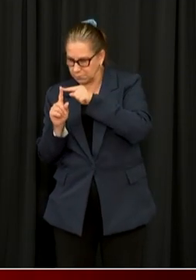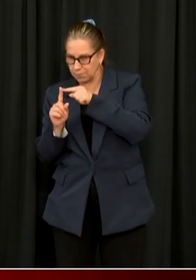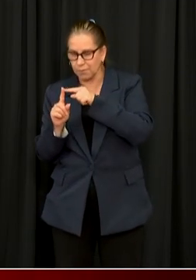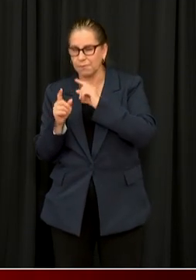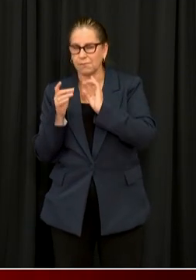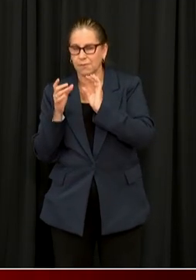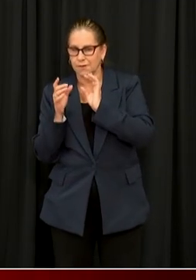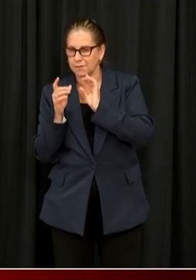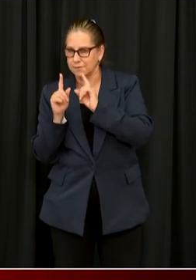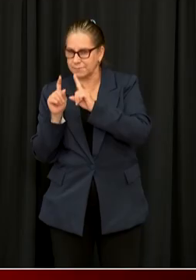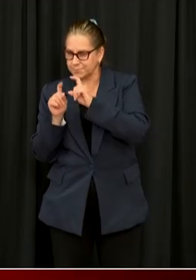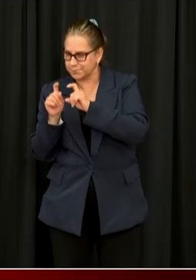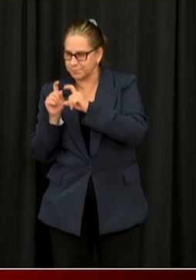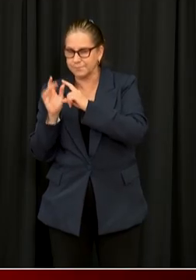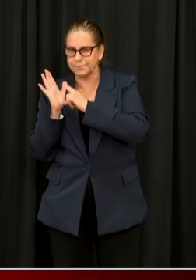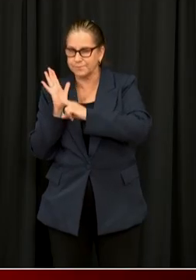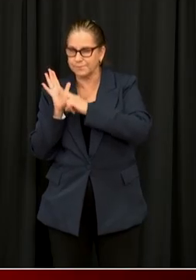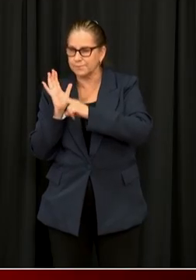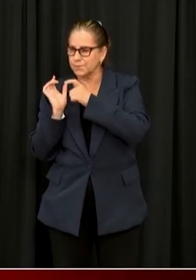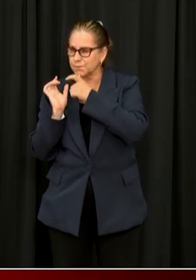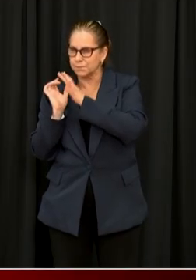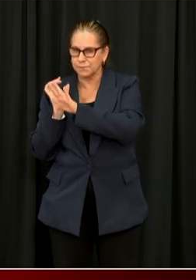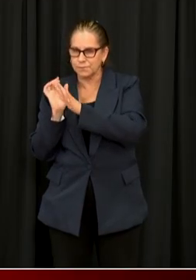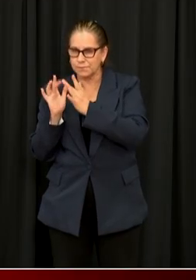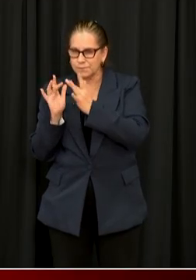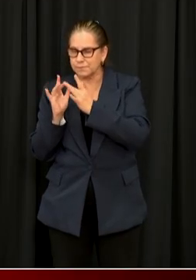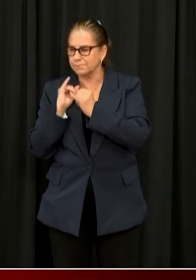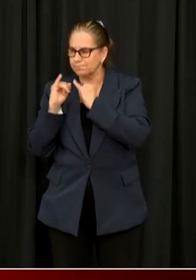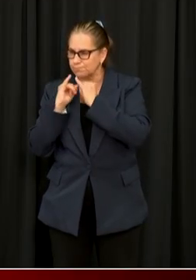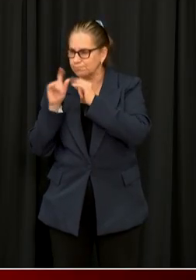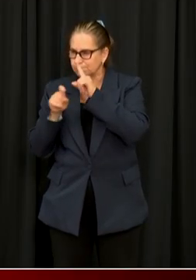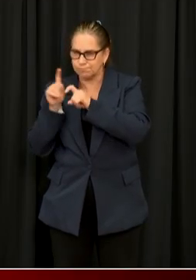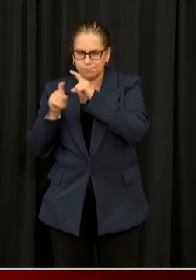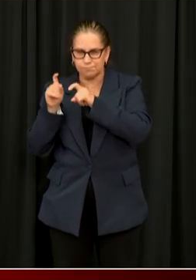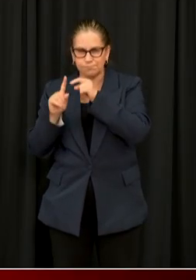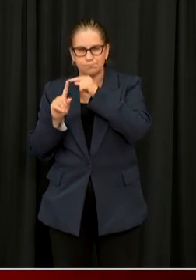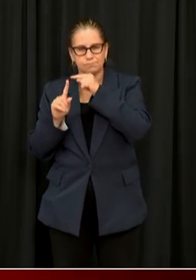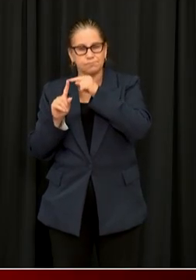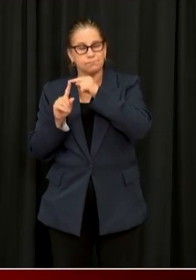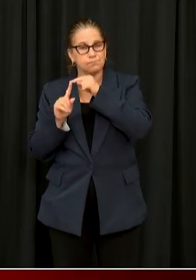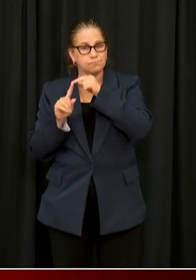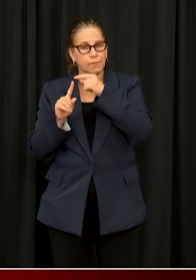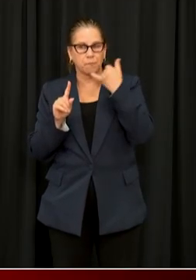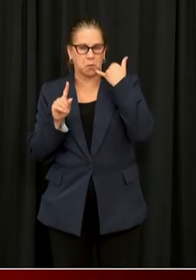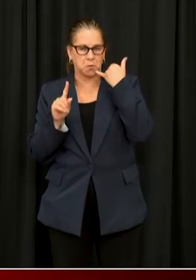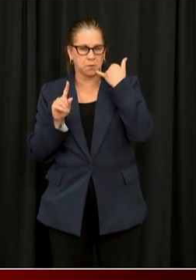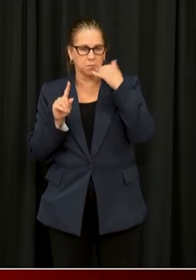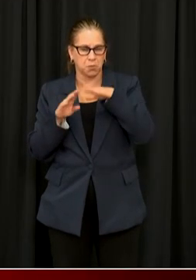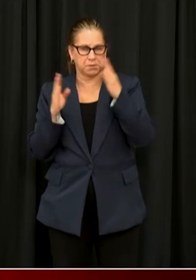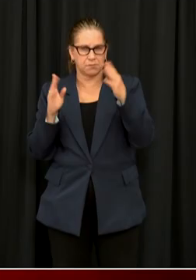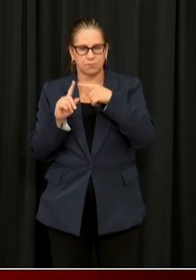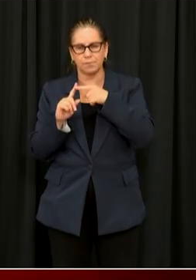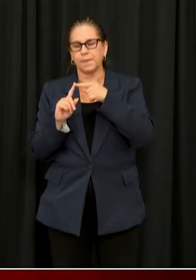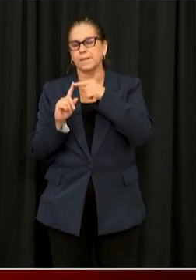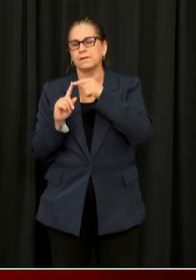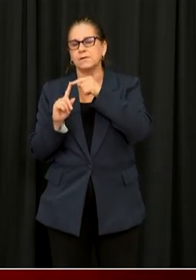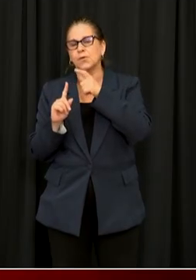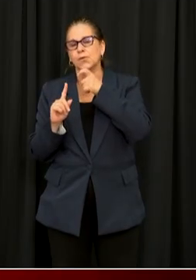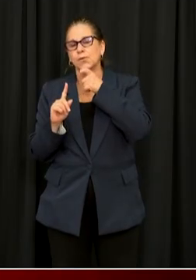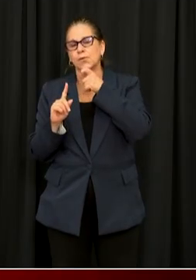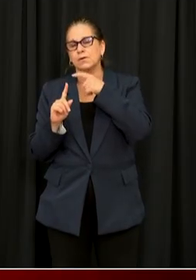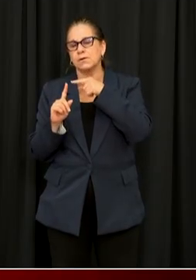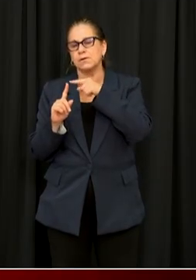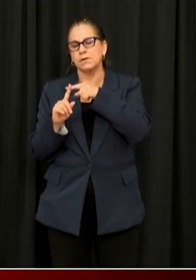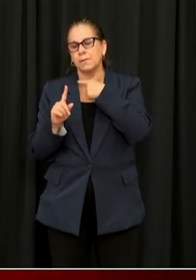is really a detailed interview that is usually done over the phone with residents who are confirmed positive with